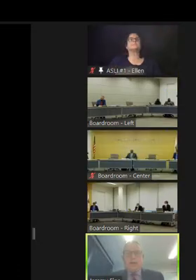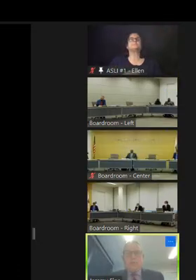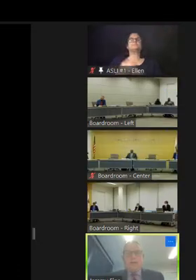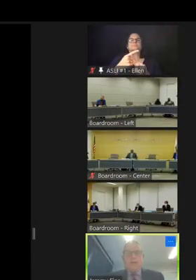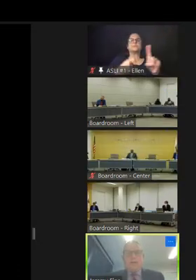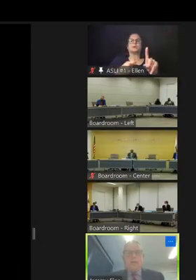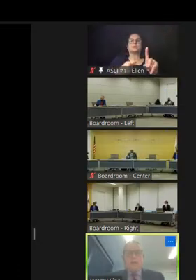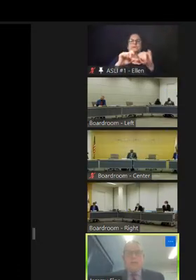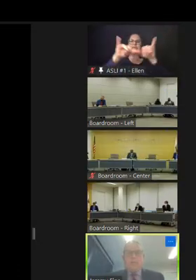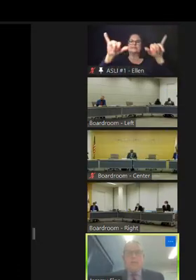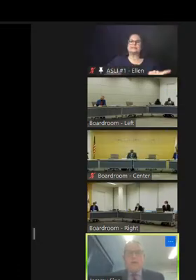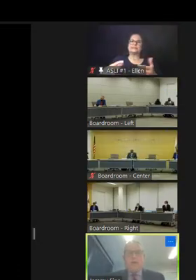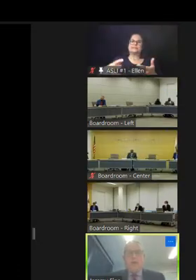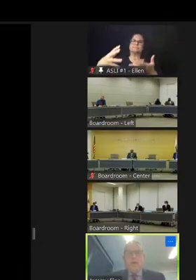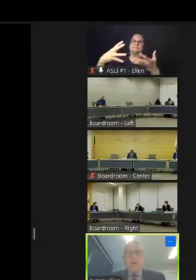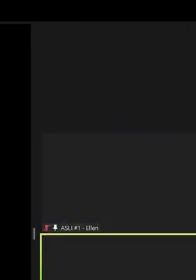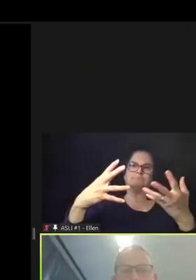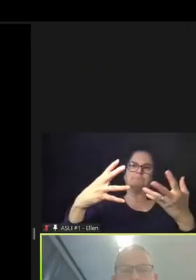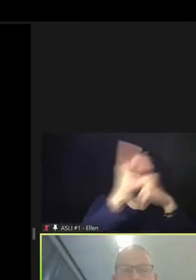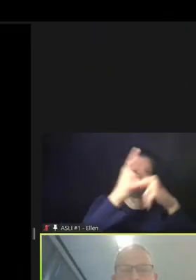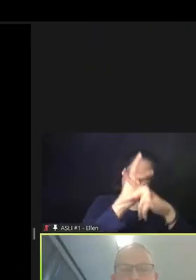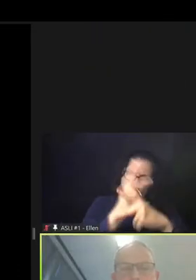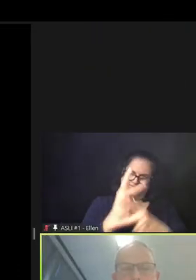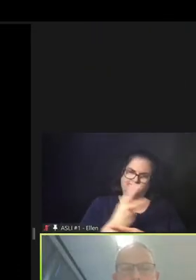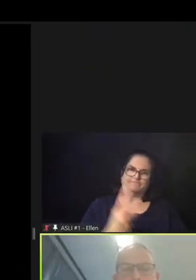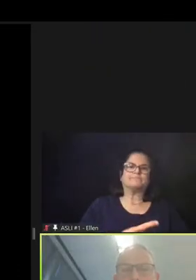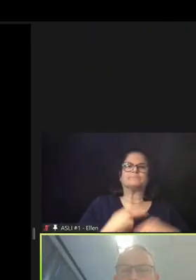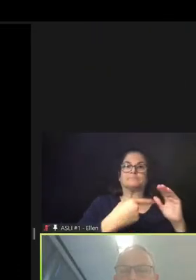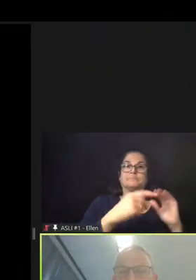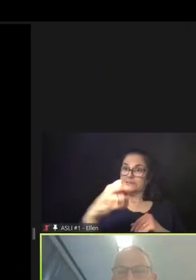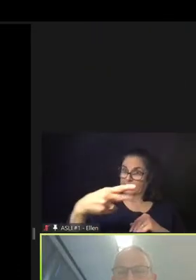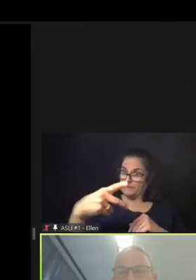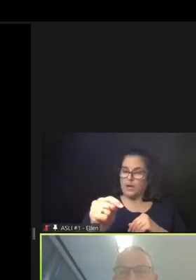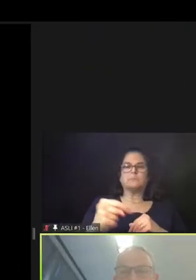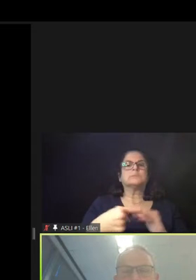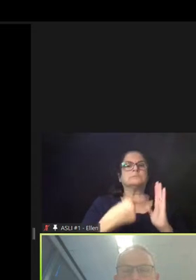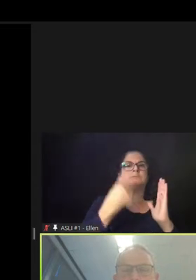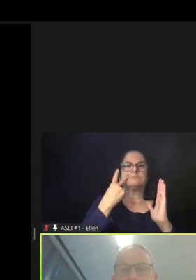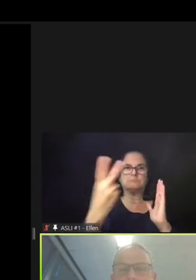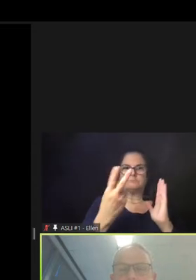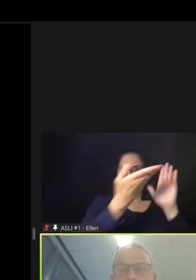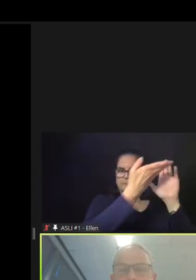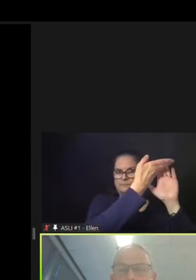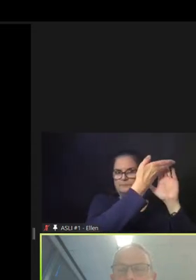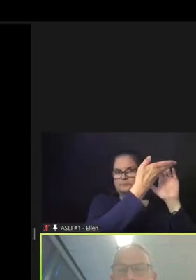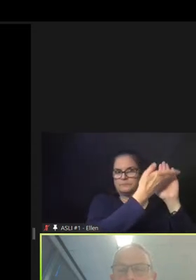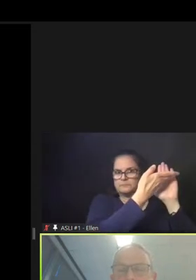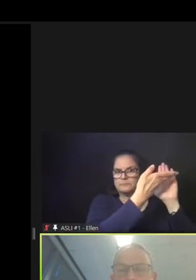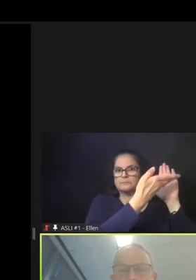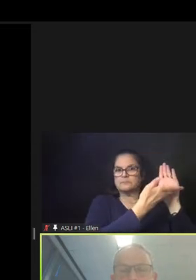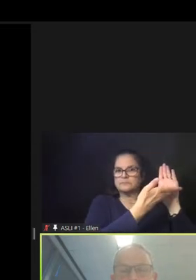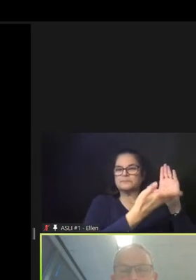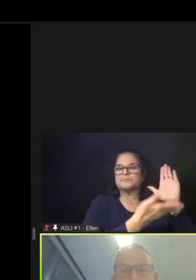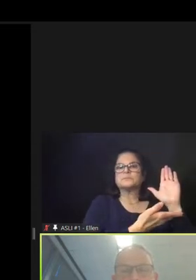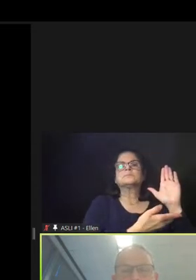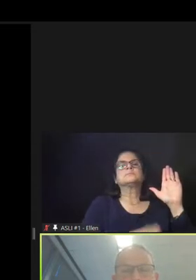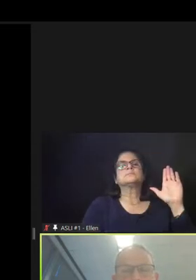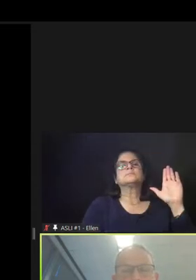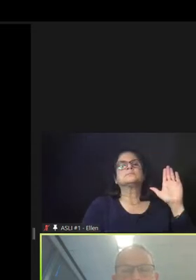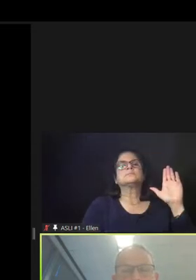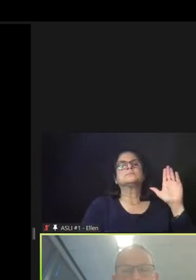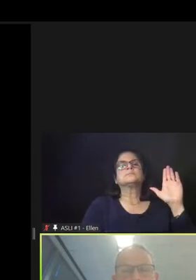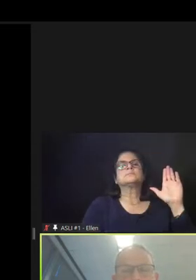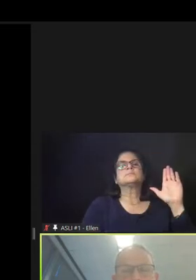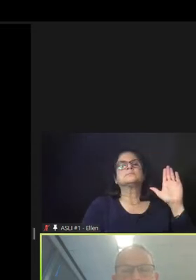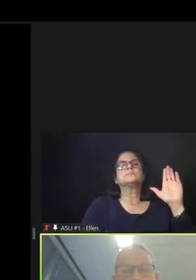system-generated revenues for September, we see farebox and pass totals coming in $600,000 to the positive.